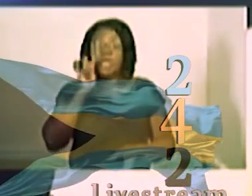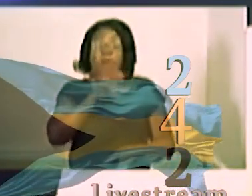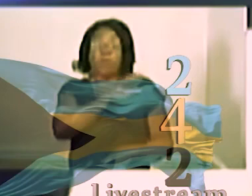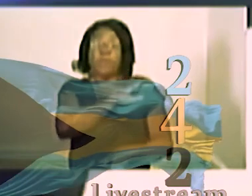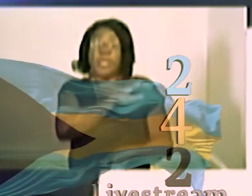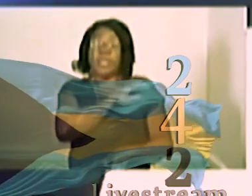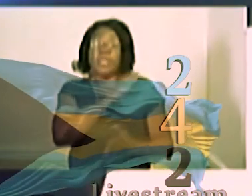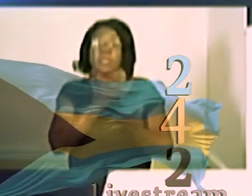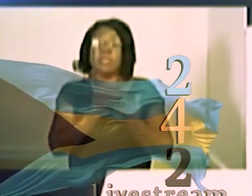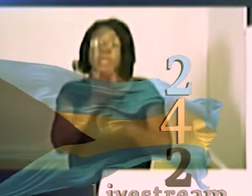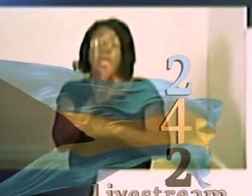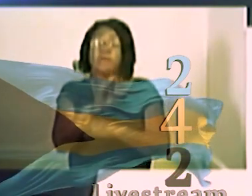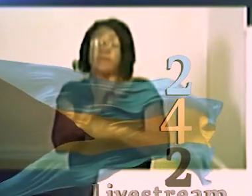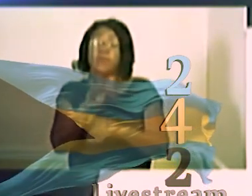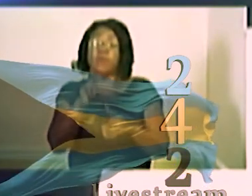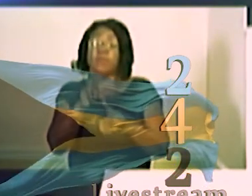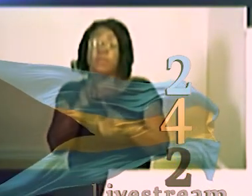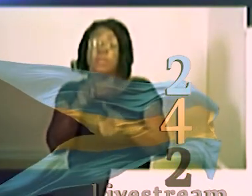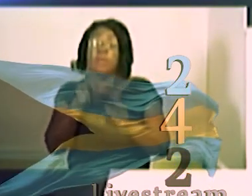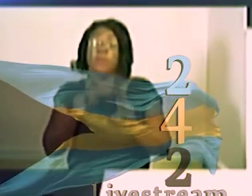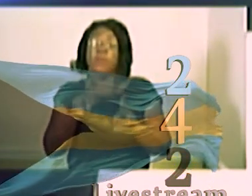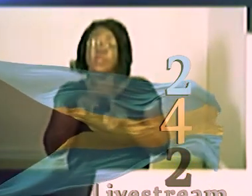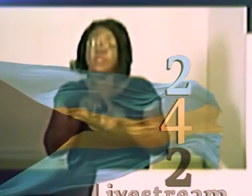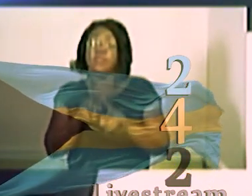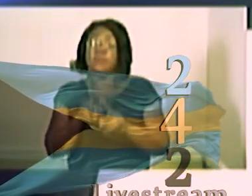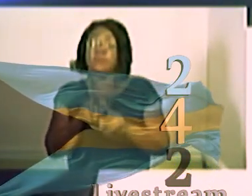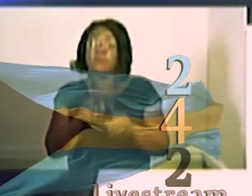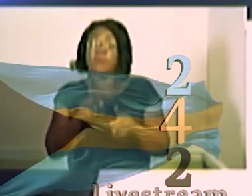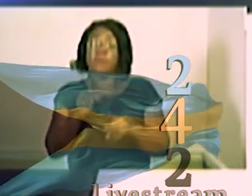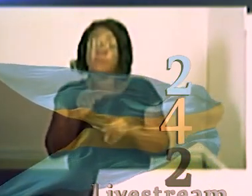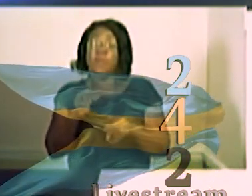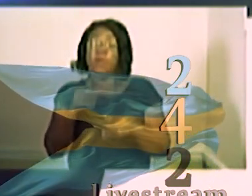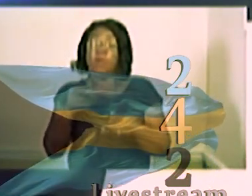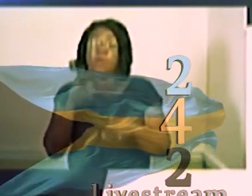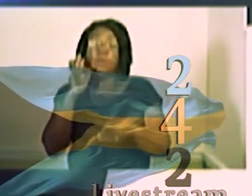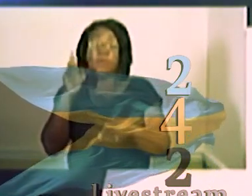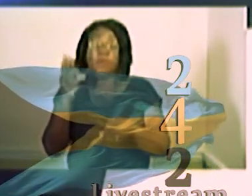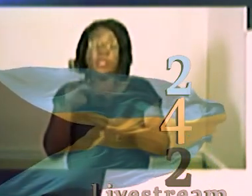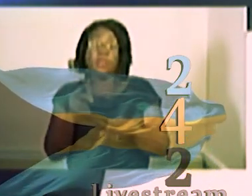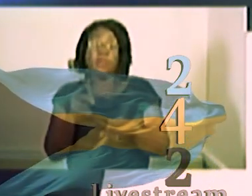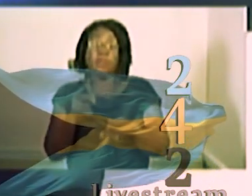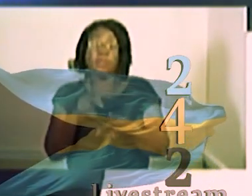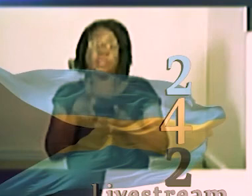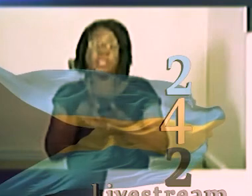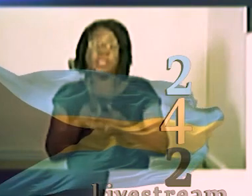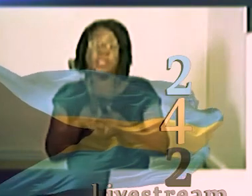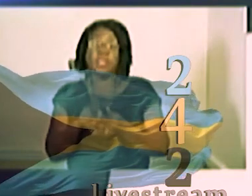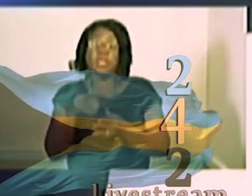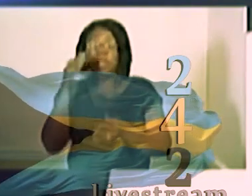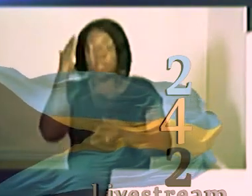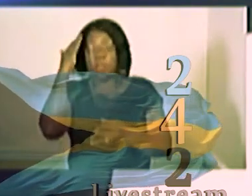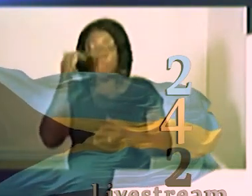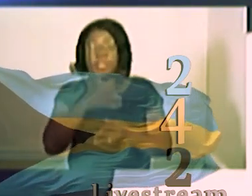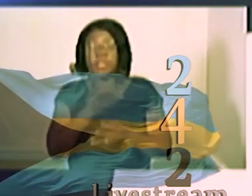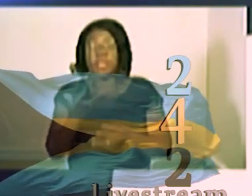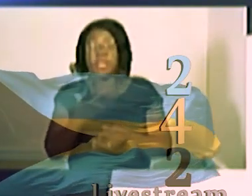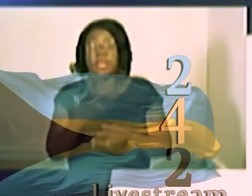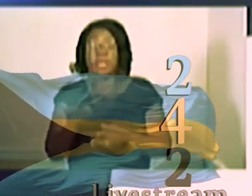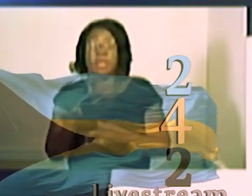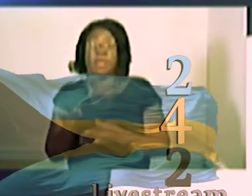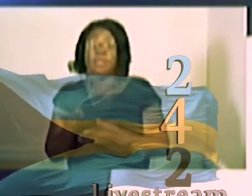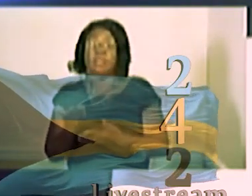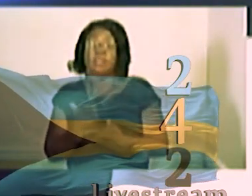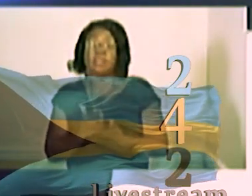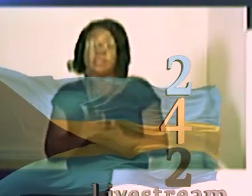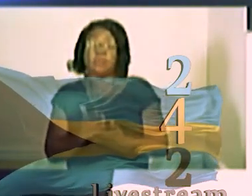Good afternoon. I'm Karen Bain from the Global 99.5 FM. Knowing that they're symptomatic carriers, and as